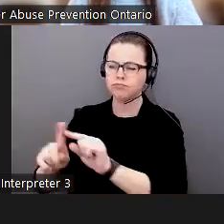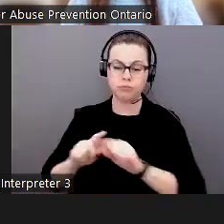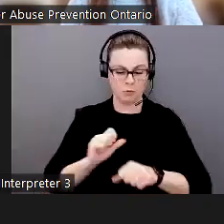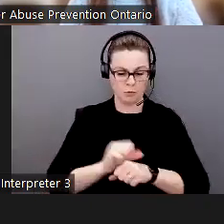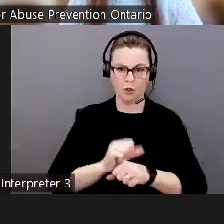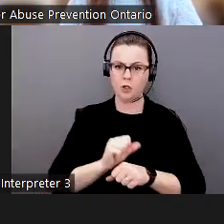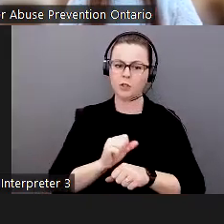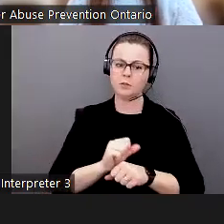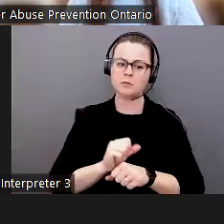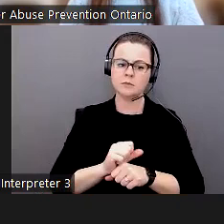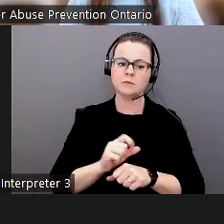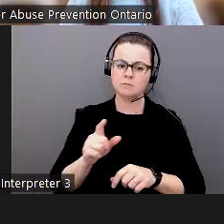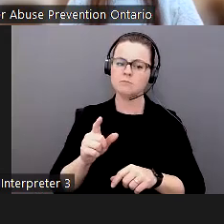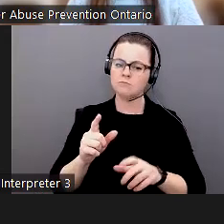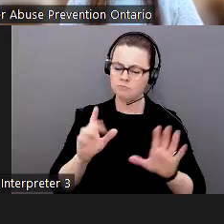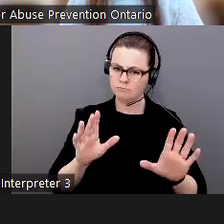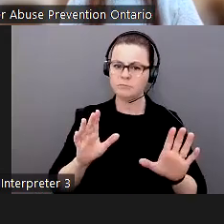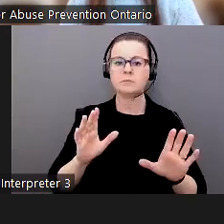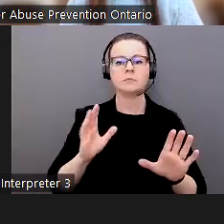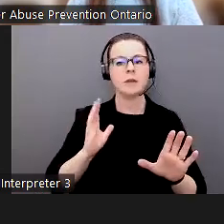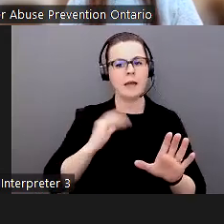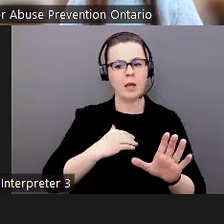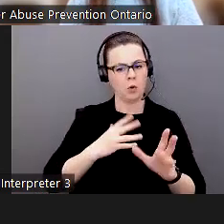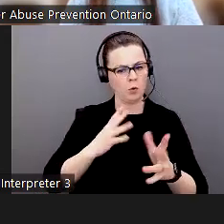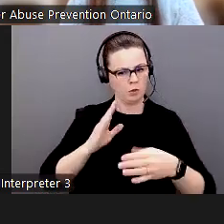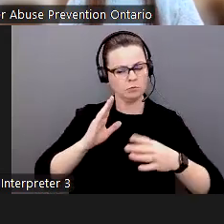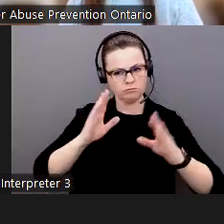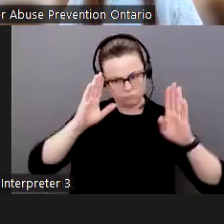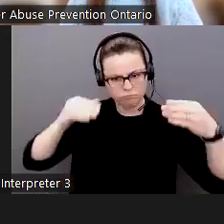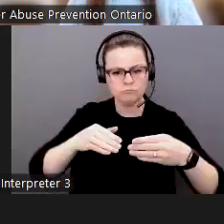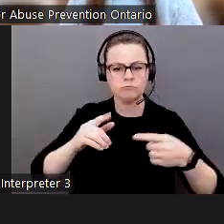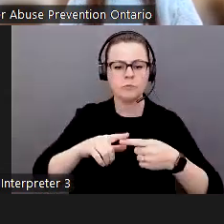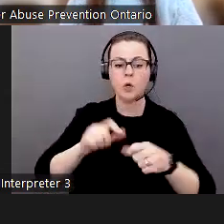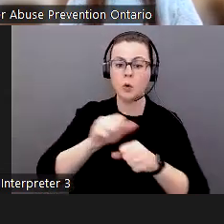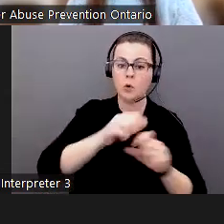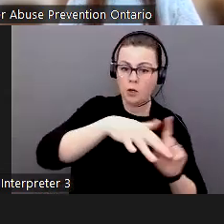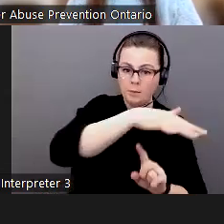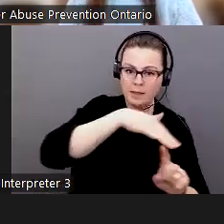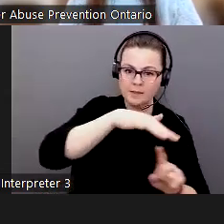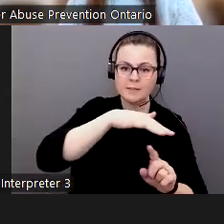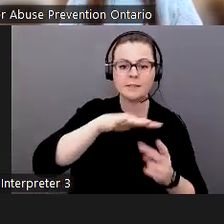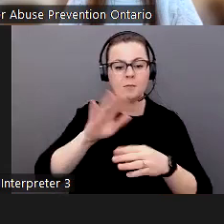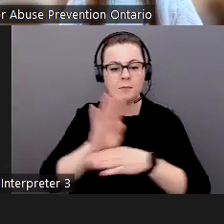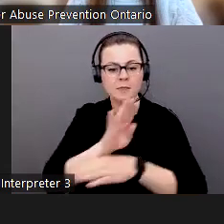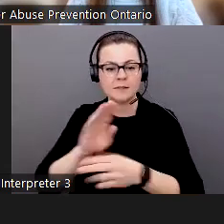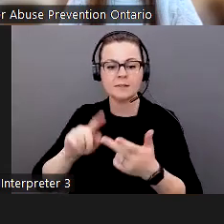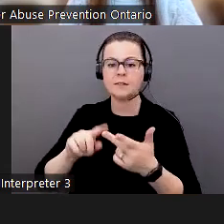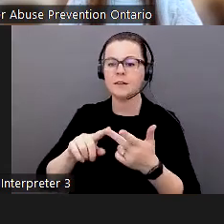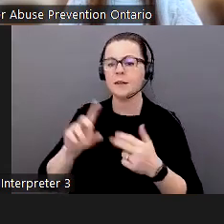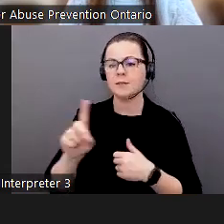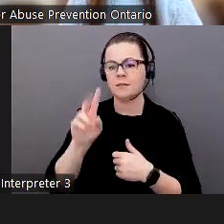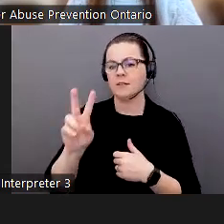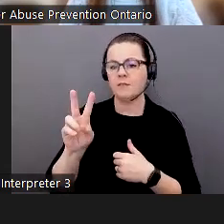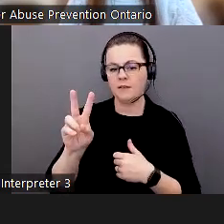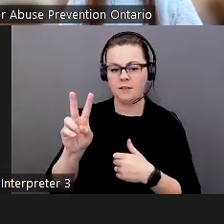business, workplace domestic violence programs, and as many are familiar with the It's Not Right neighbors, friends,